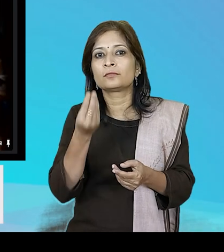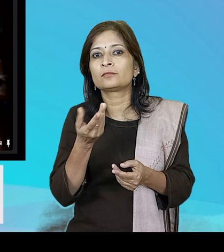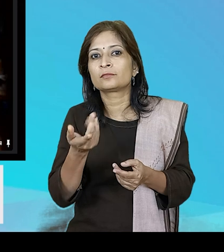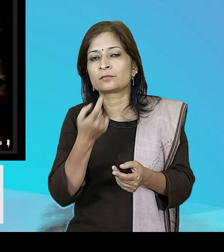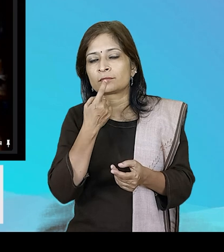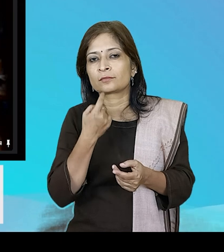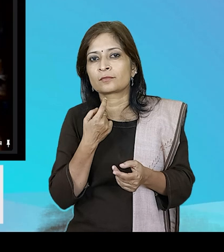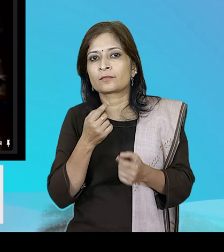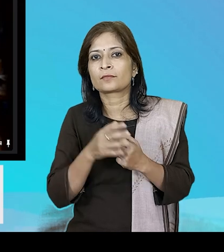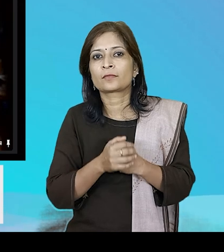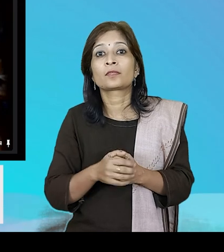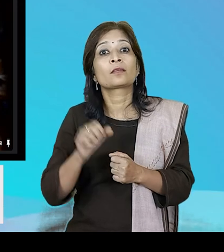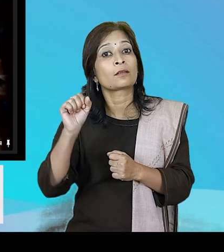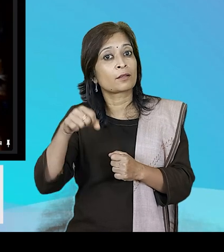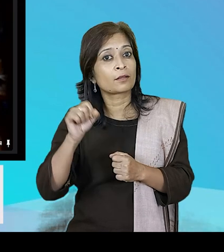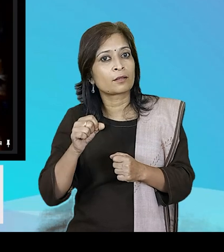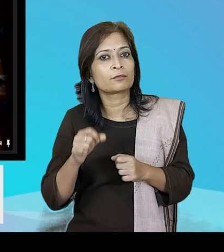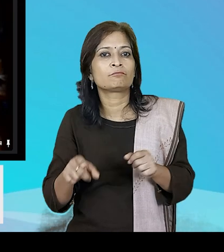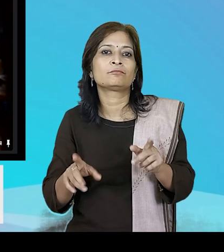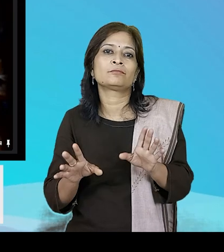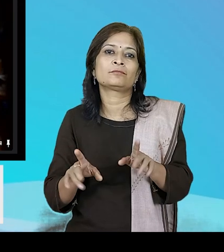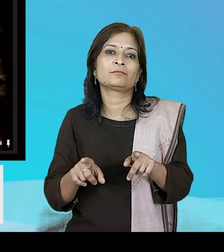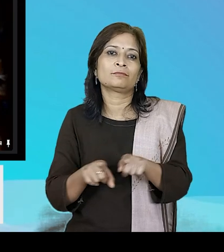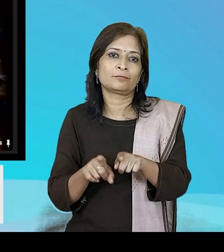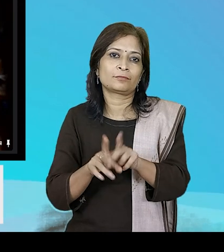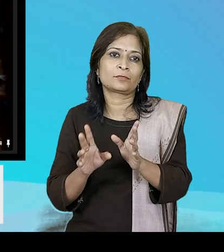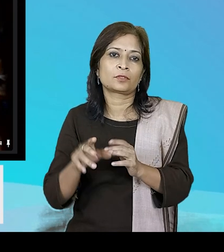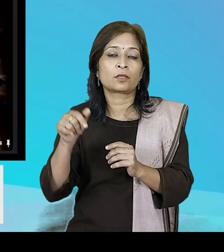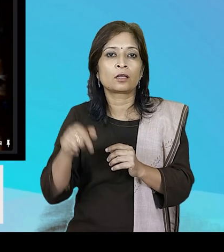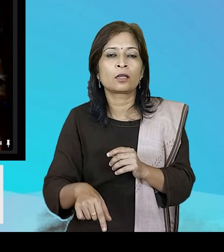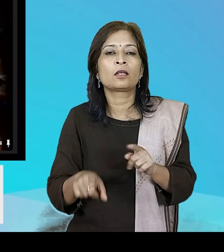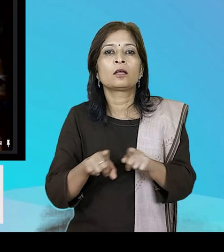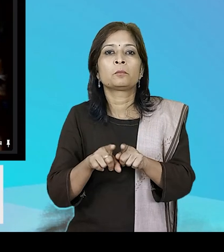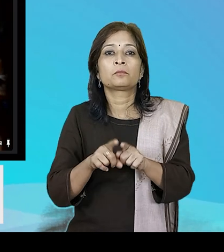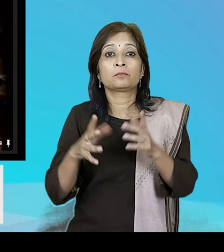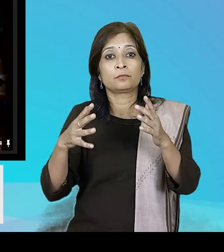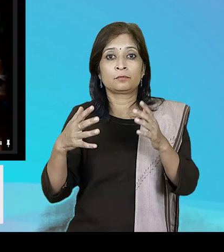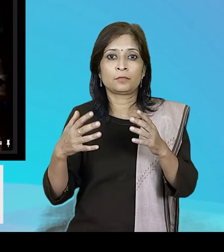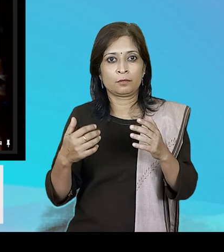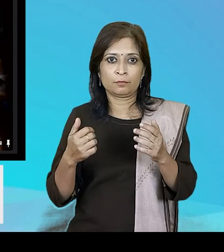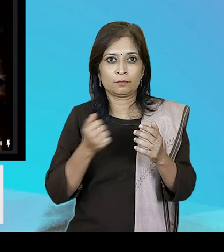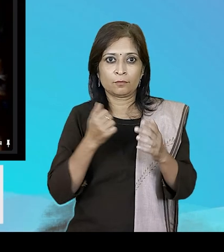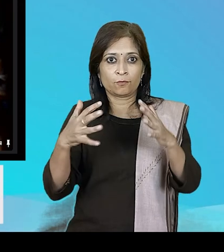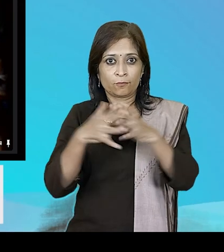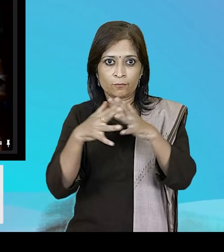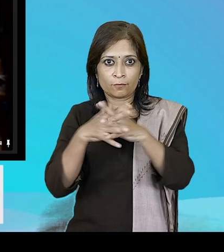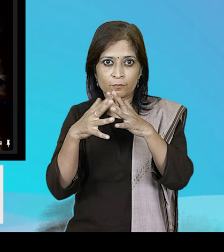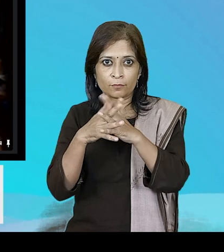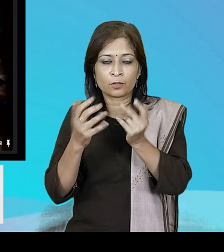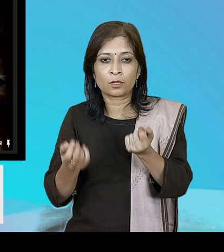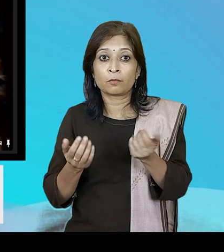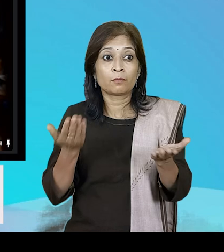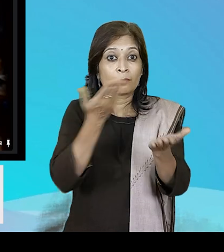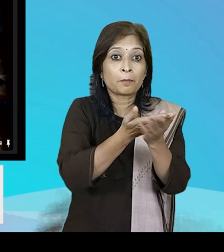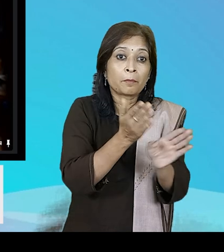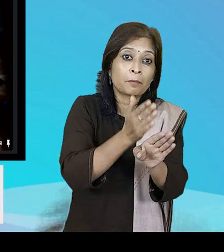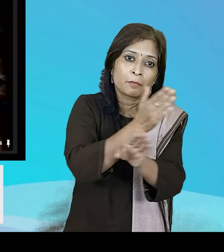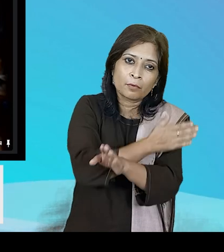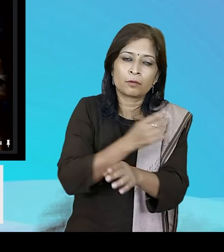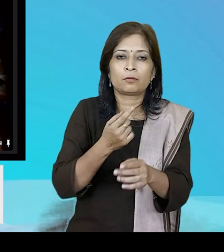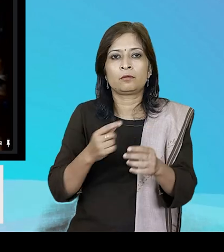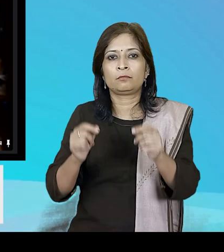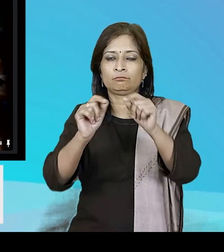end this question the way I started this interview. Kindly visit our website before Website. you begin